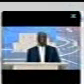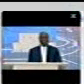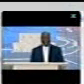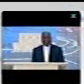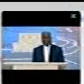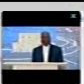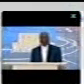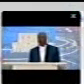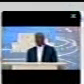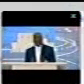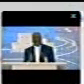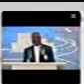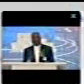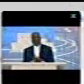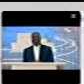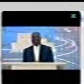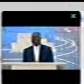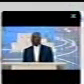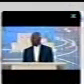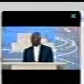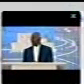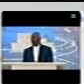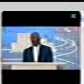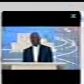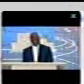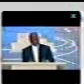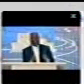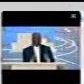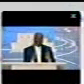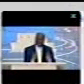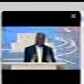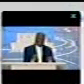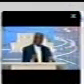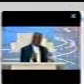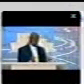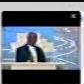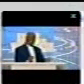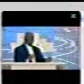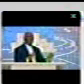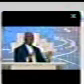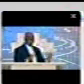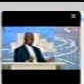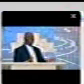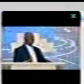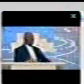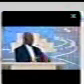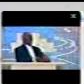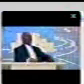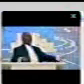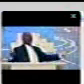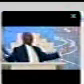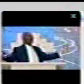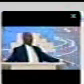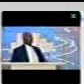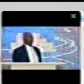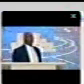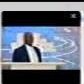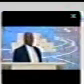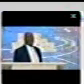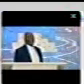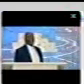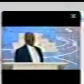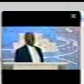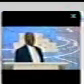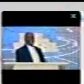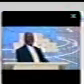Praying that, Lord, as leaders and pastors, you will visit us even in this prayer meeting. Touch our lives, O God, and turn